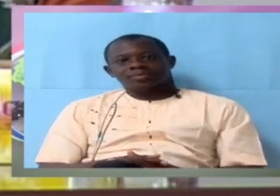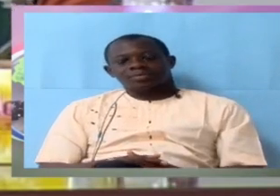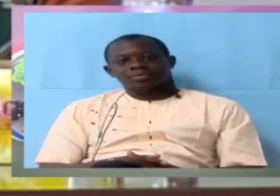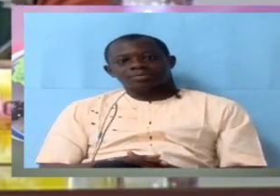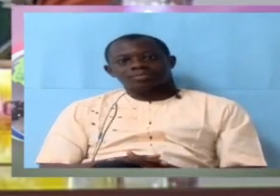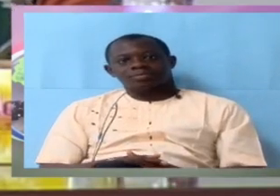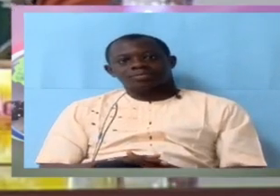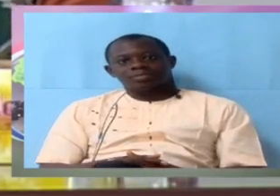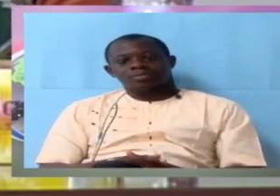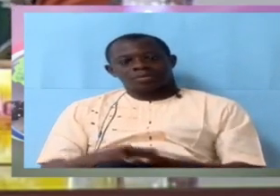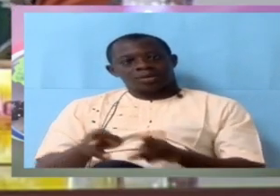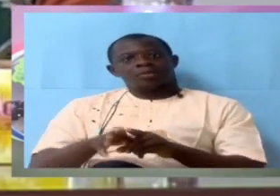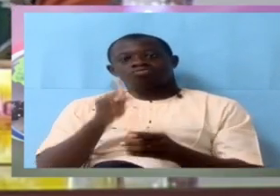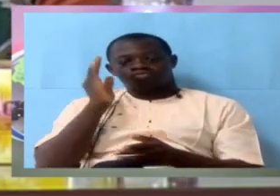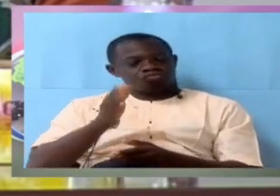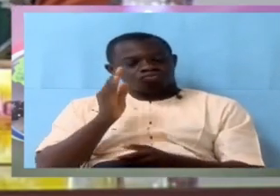really, it is